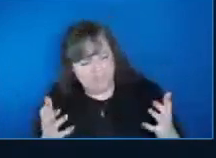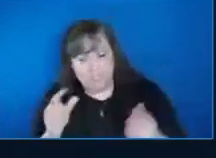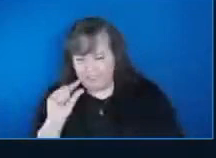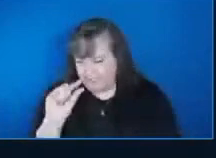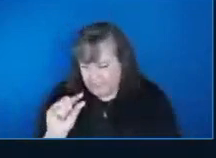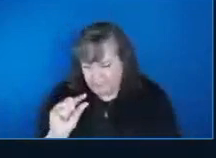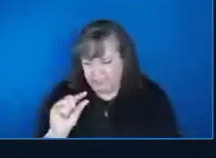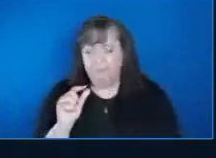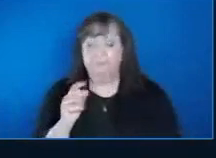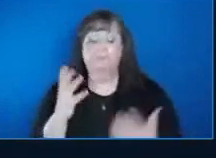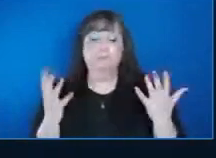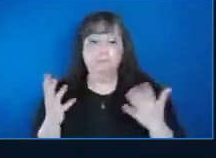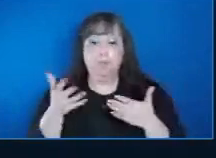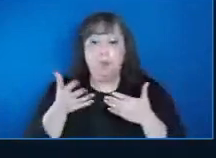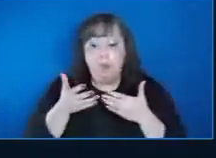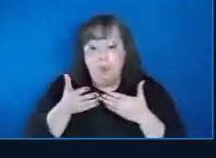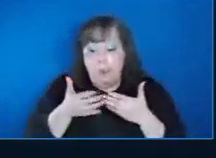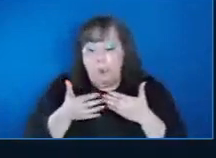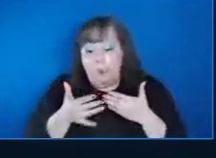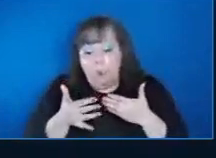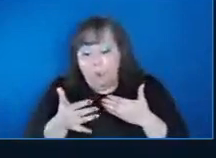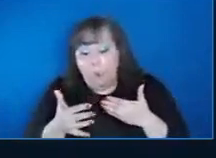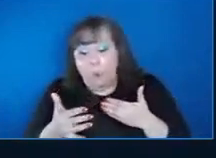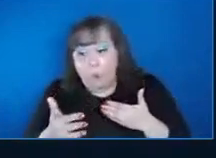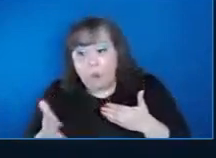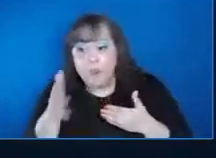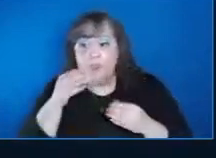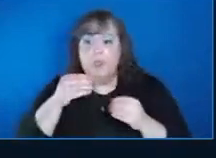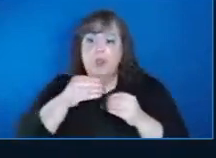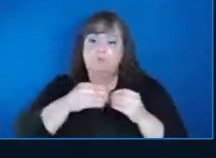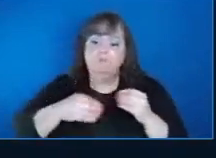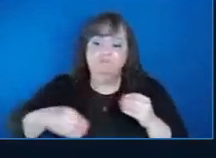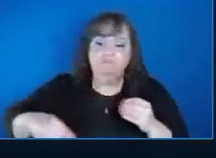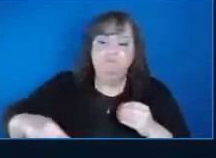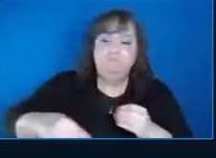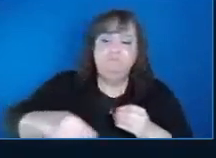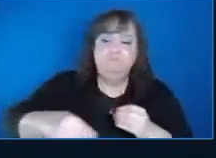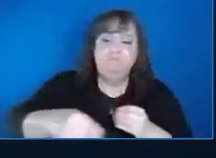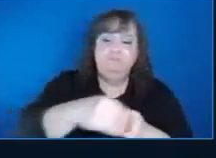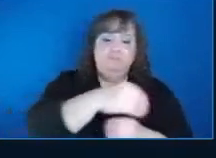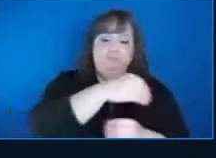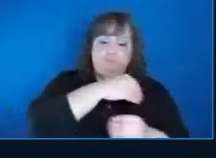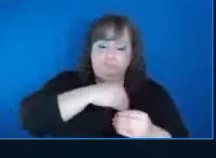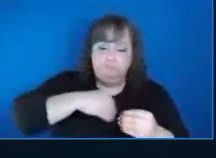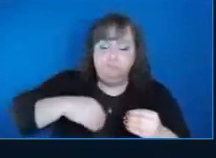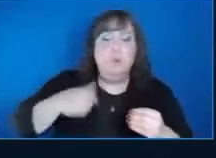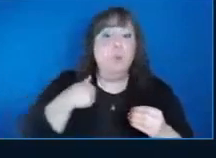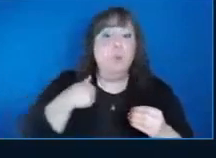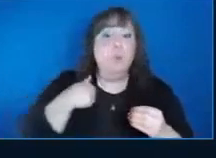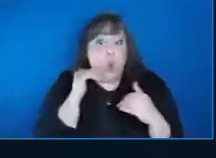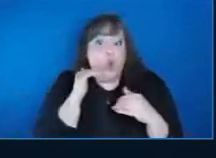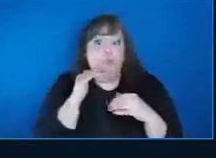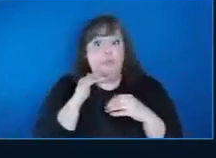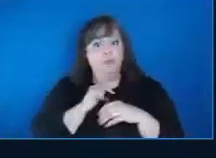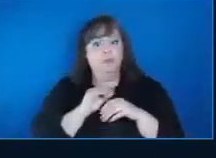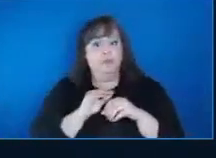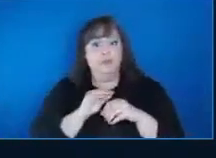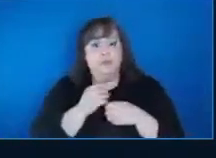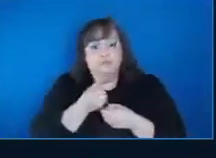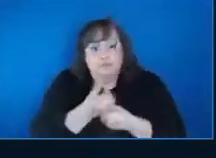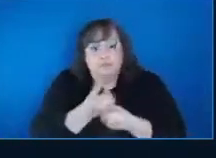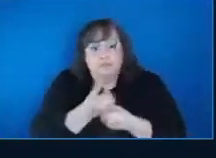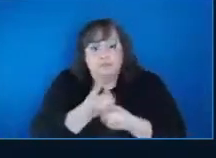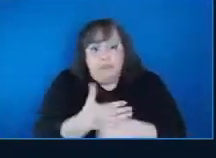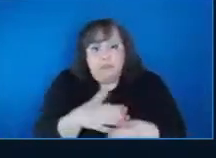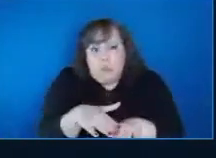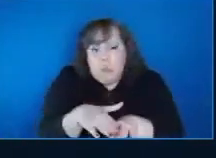over time, it's going to go around Didymos, and we're hoping to slow it down. Nancy can talk about that a little more, how we slow it down and it goes